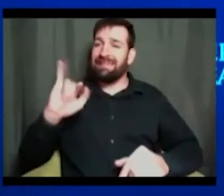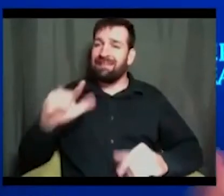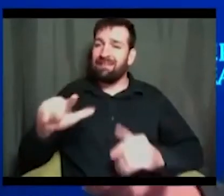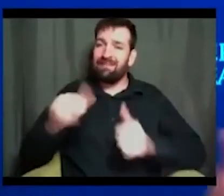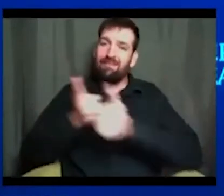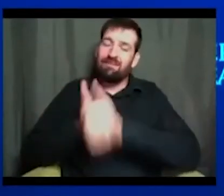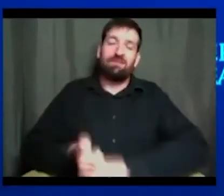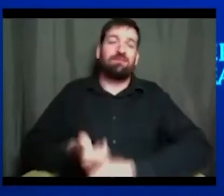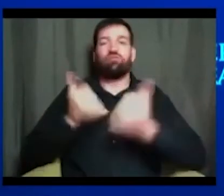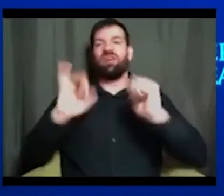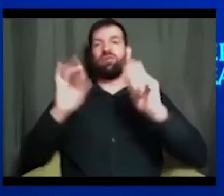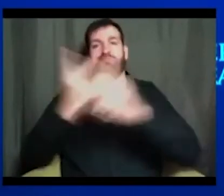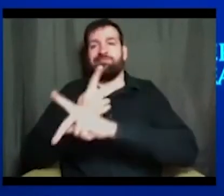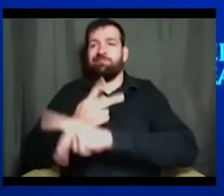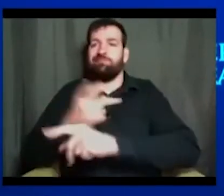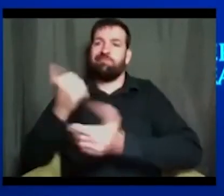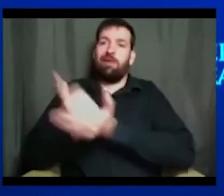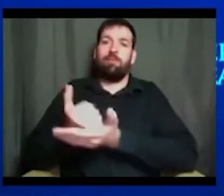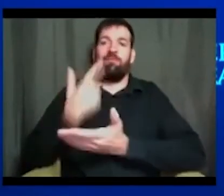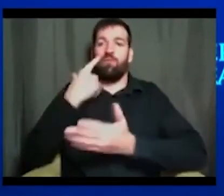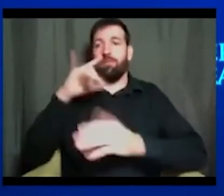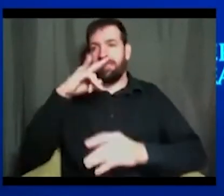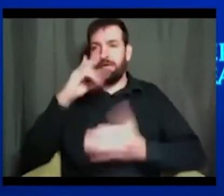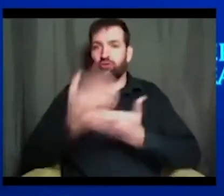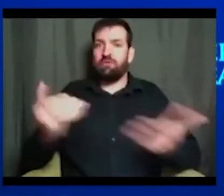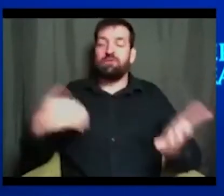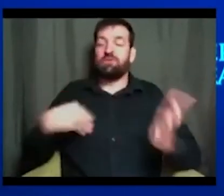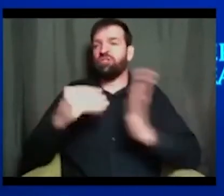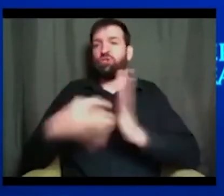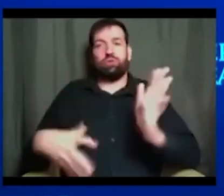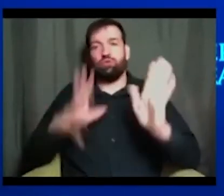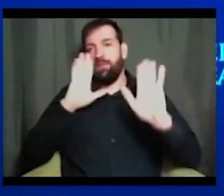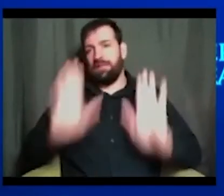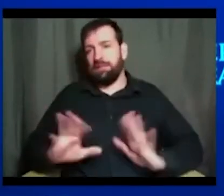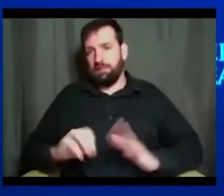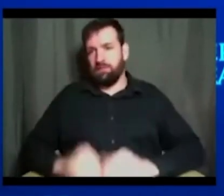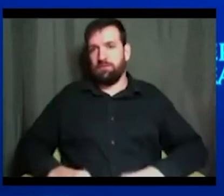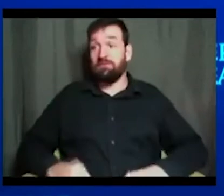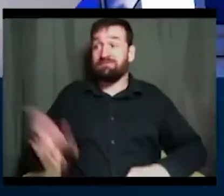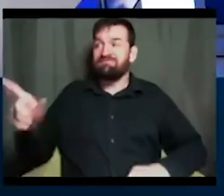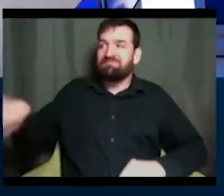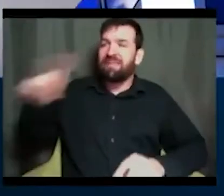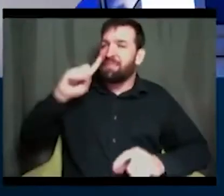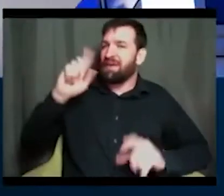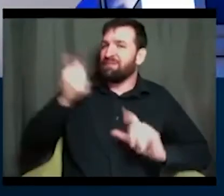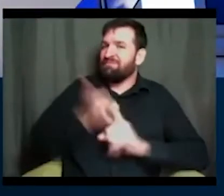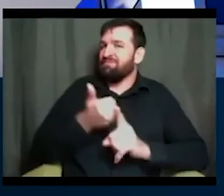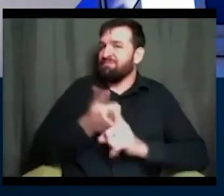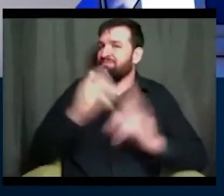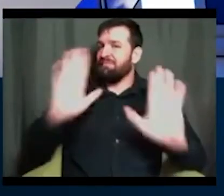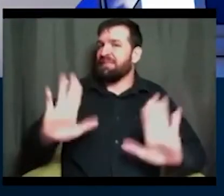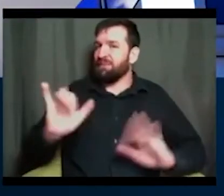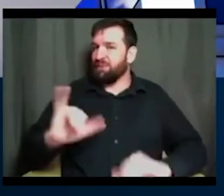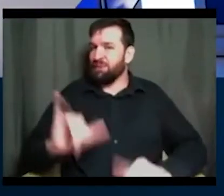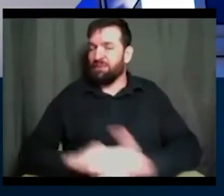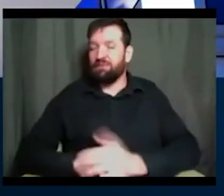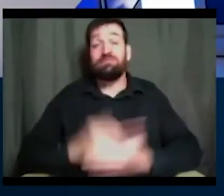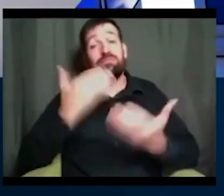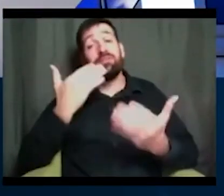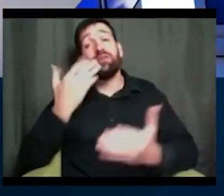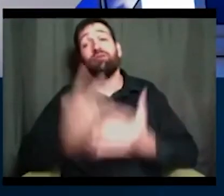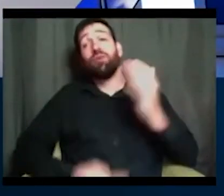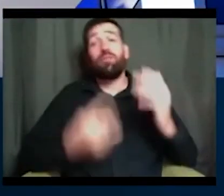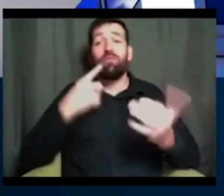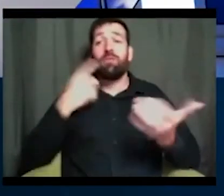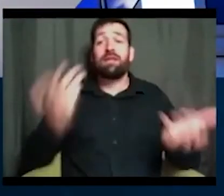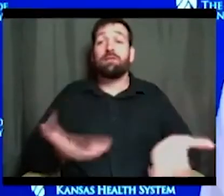pediatric stuff who are interested in peds. So the students are amazing. Oh, God. Well, they think you're pretty amazing, too, out there. So thank you both for being here. Dr. Hawkinson, final thoughts?